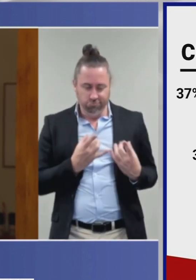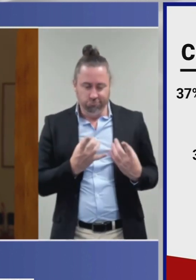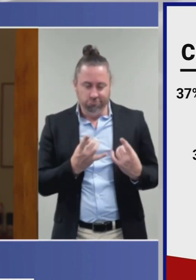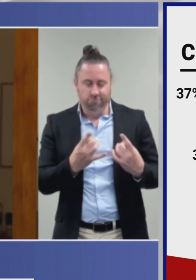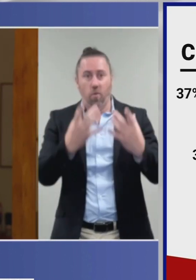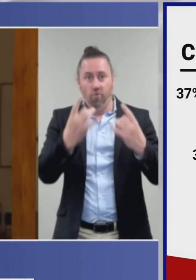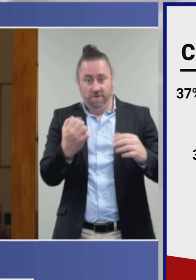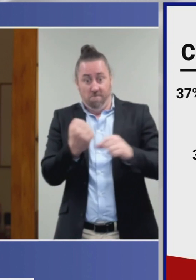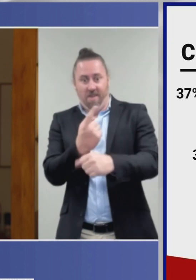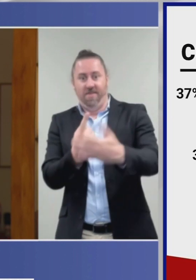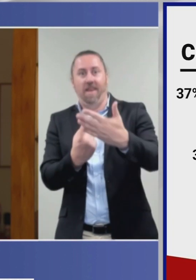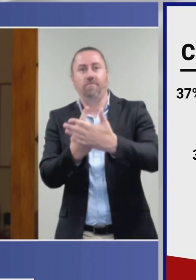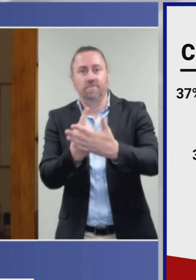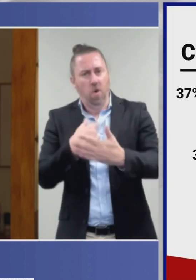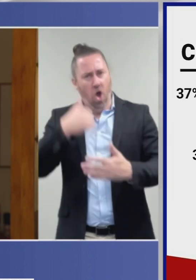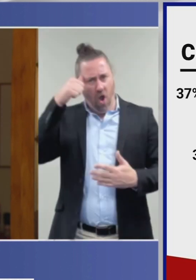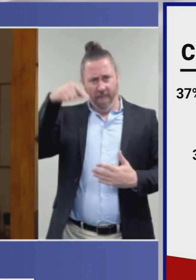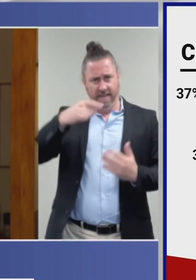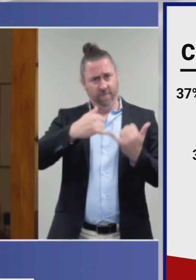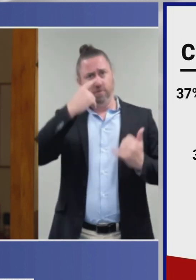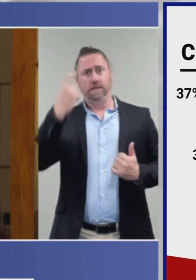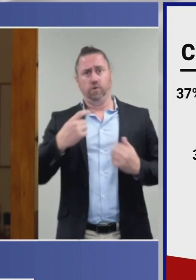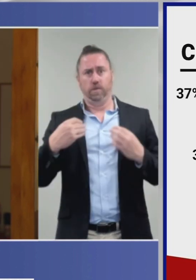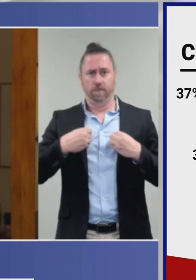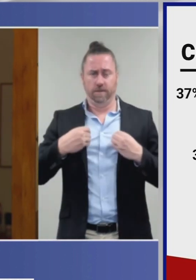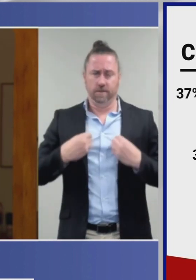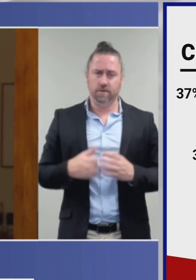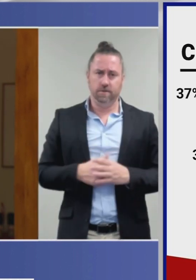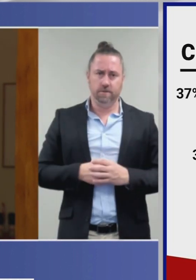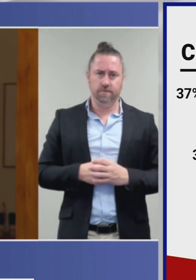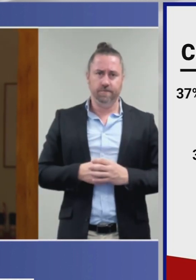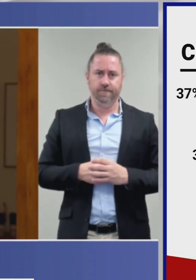issues that have been highlighted in this place. These are problems we all